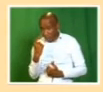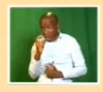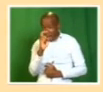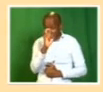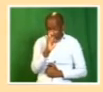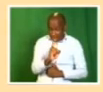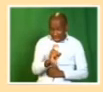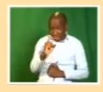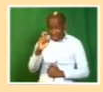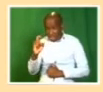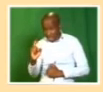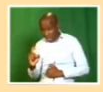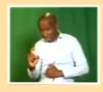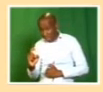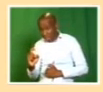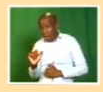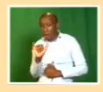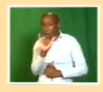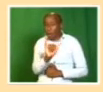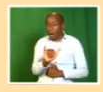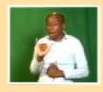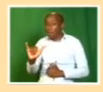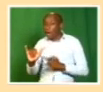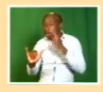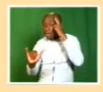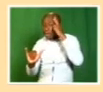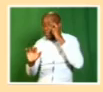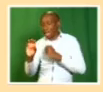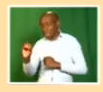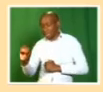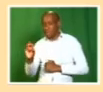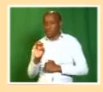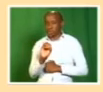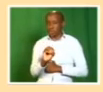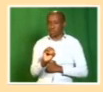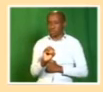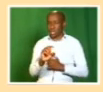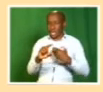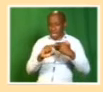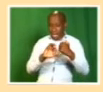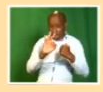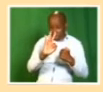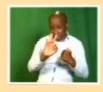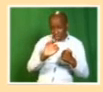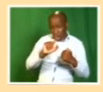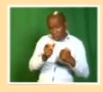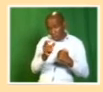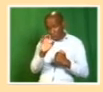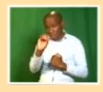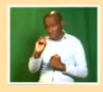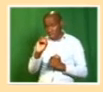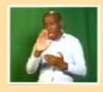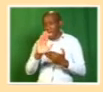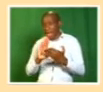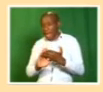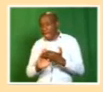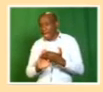values. Then for the y values, we just put a 0. Hence, we have this coordinate, negative 3, 0,